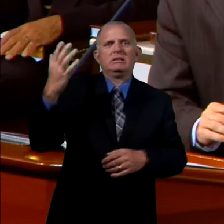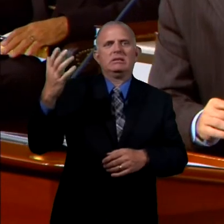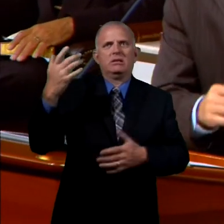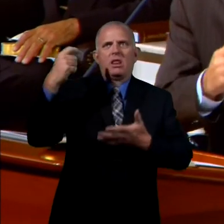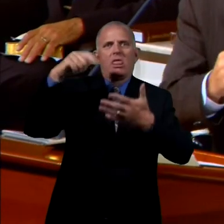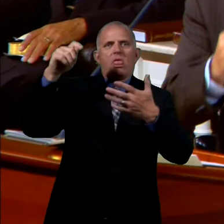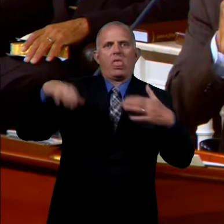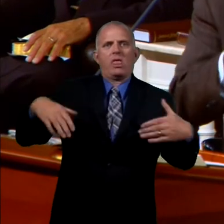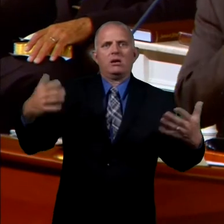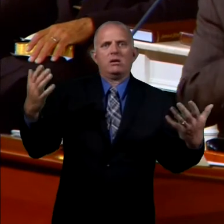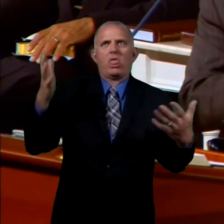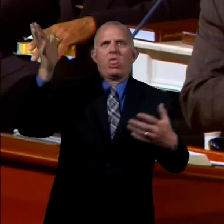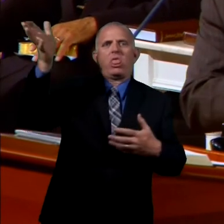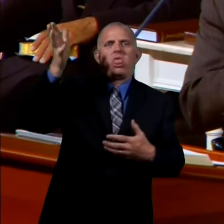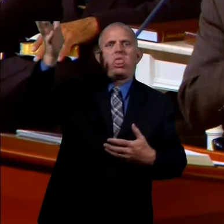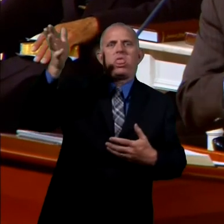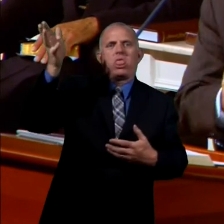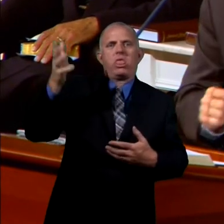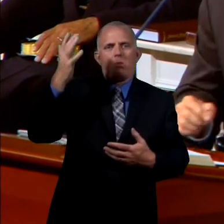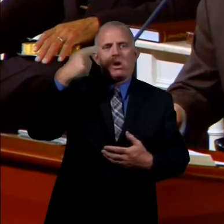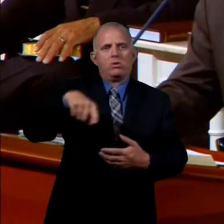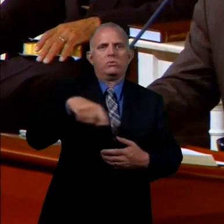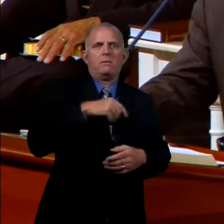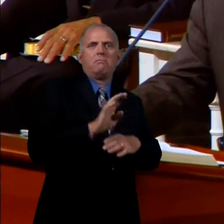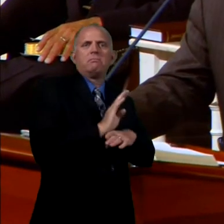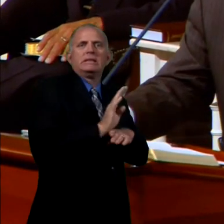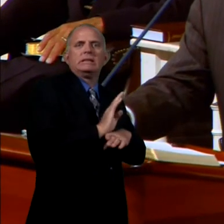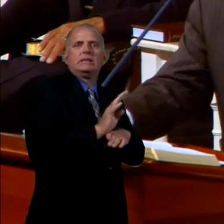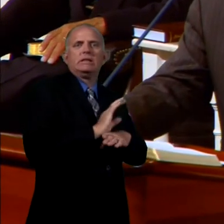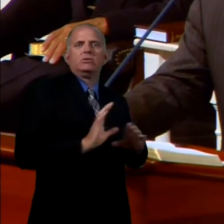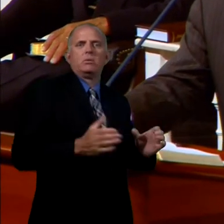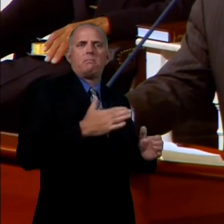dusty because I can be too busy doing